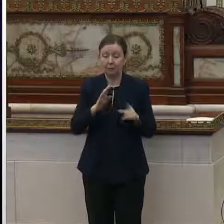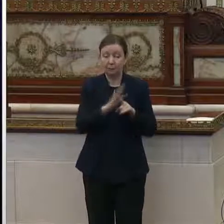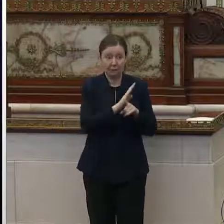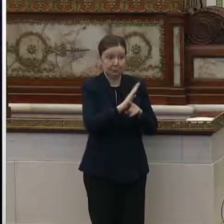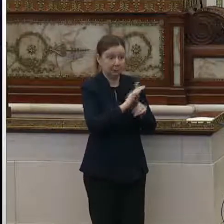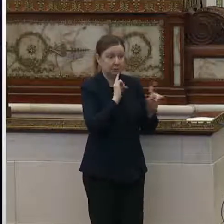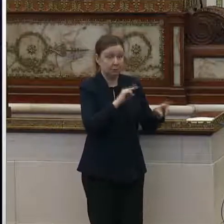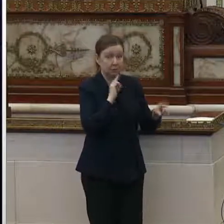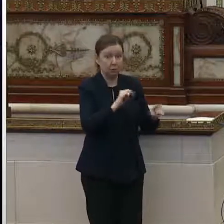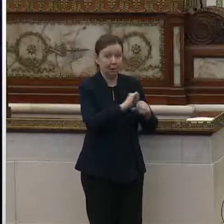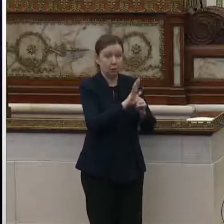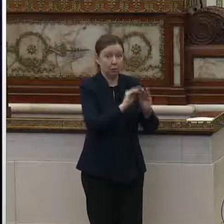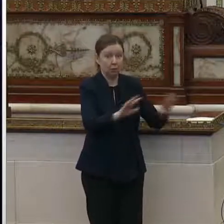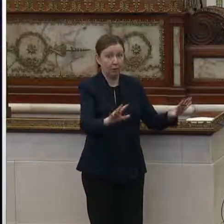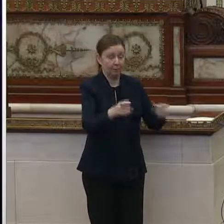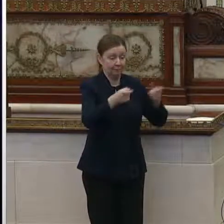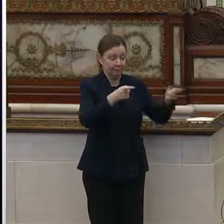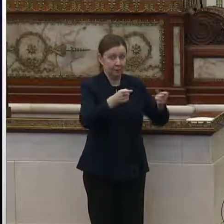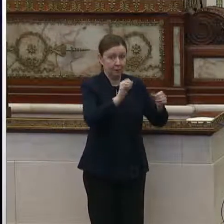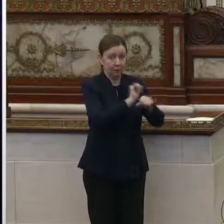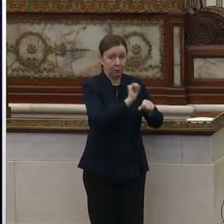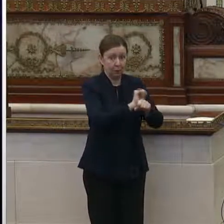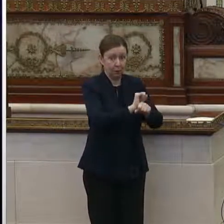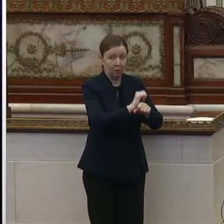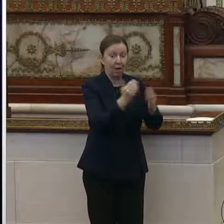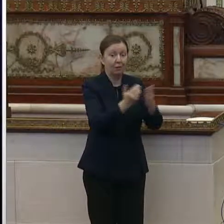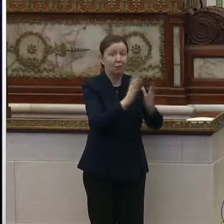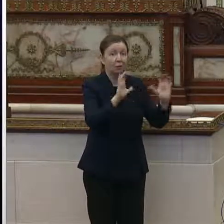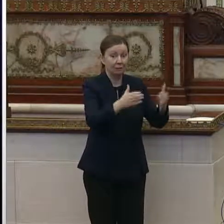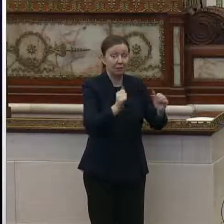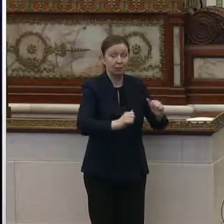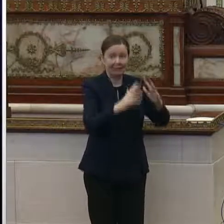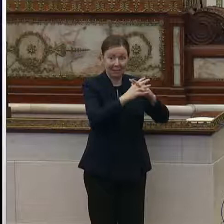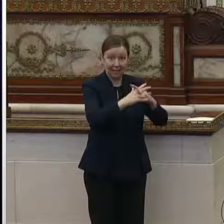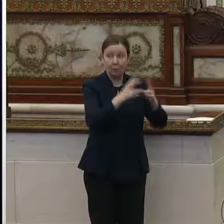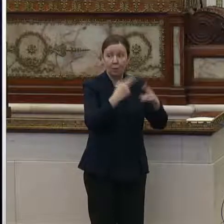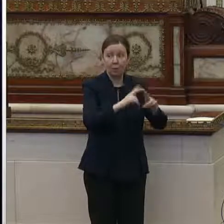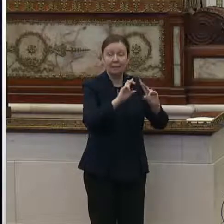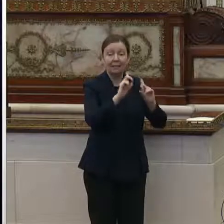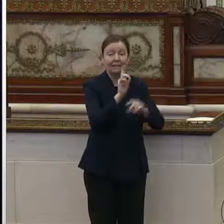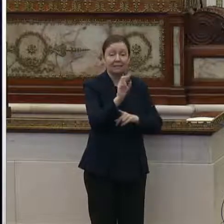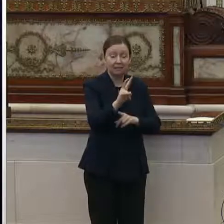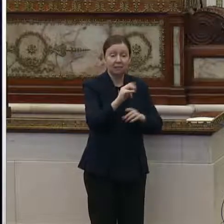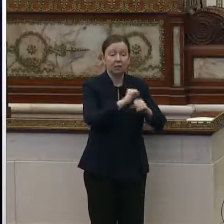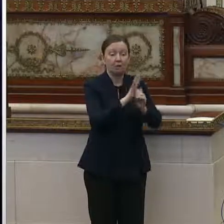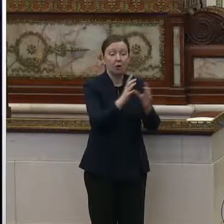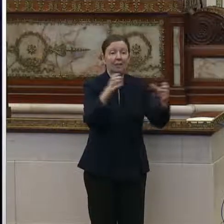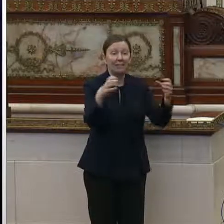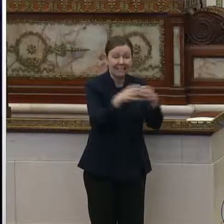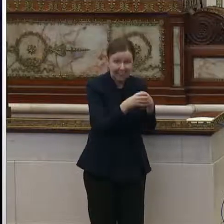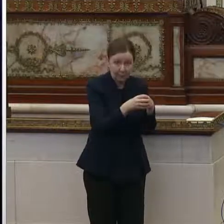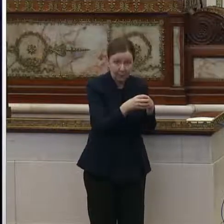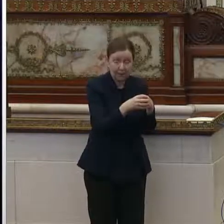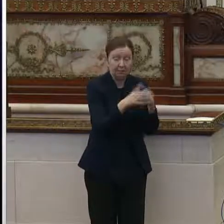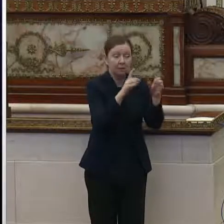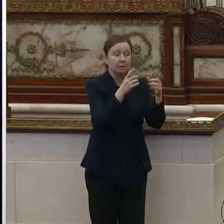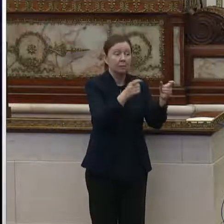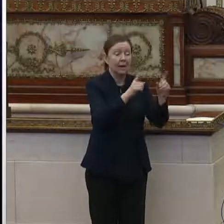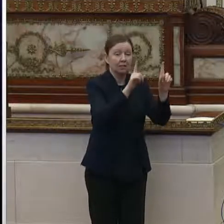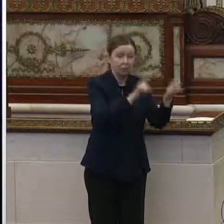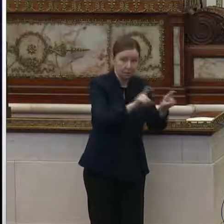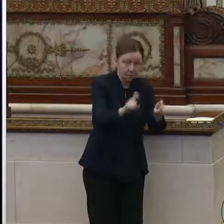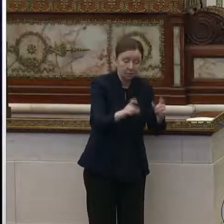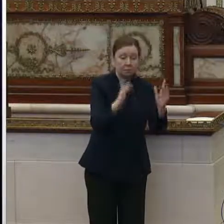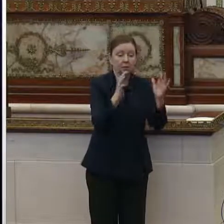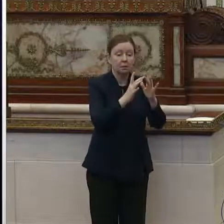in response to the COVID epidemic, overseeing the work of a new division that we had set up called the Division of COVID Containment, which managed testing, contact tracing,